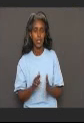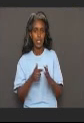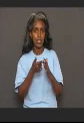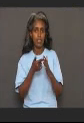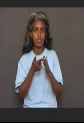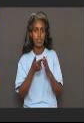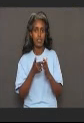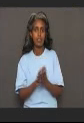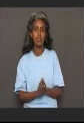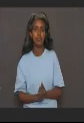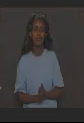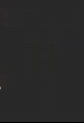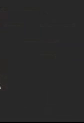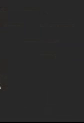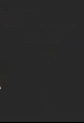Begin.